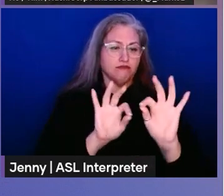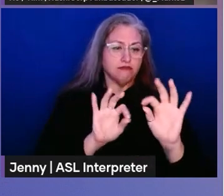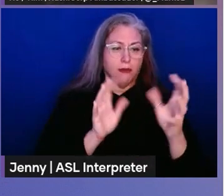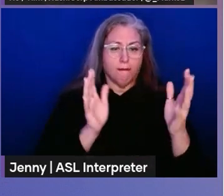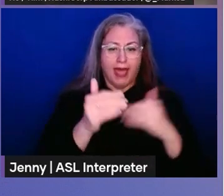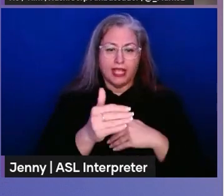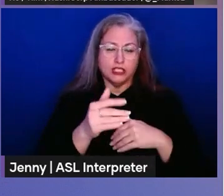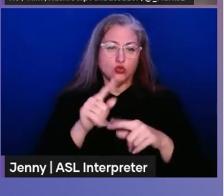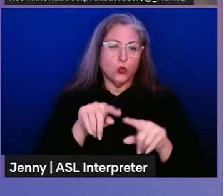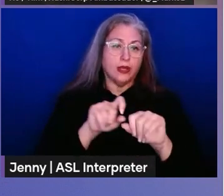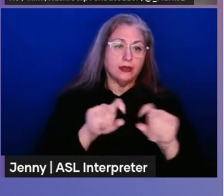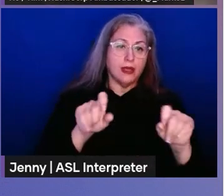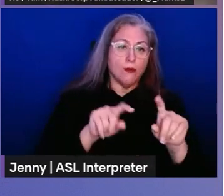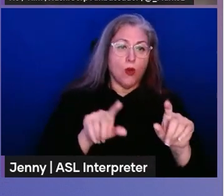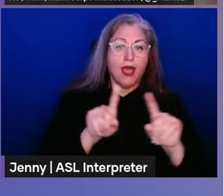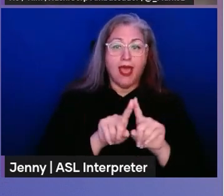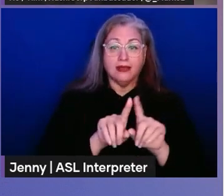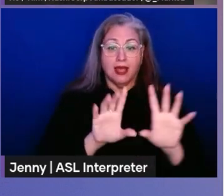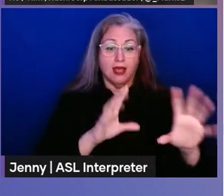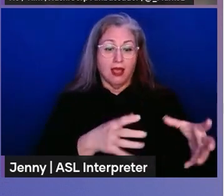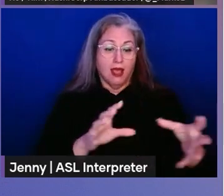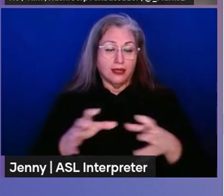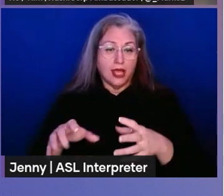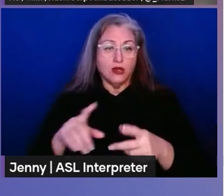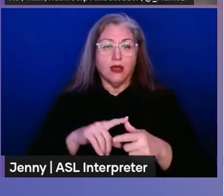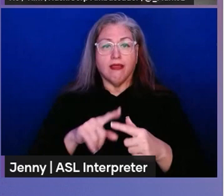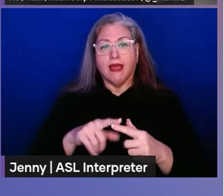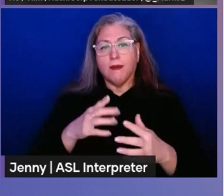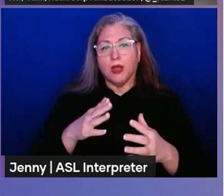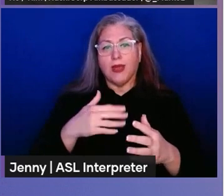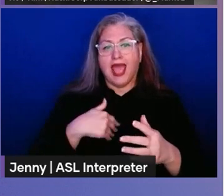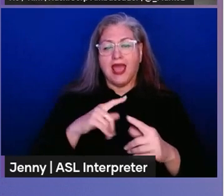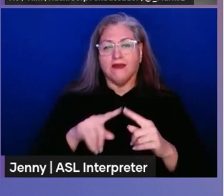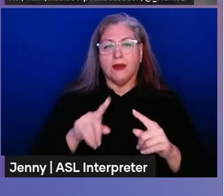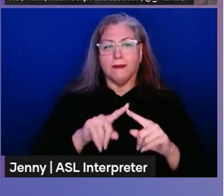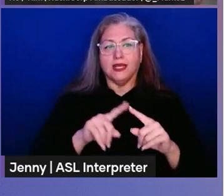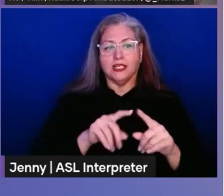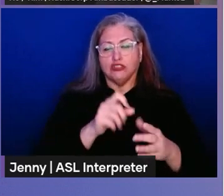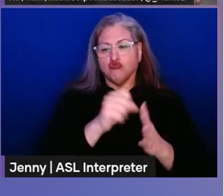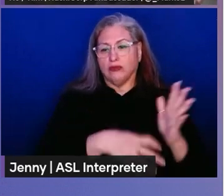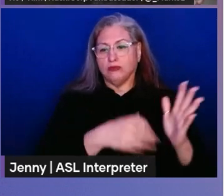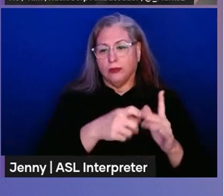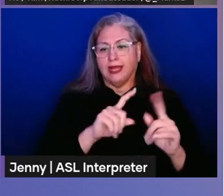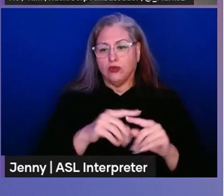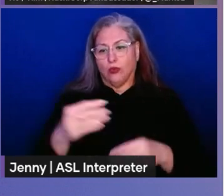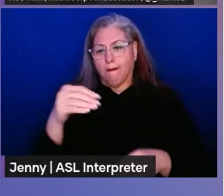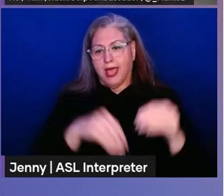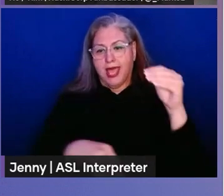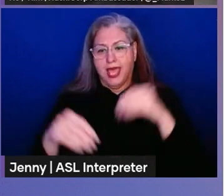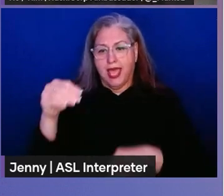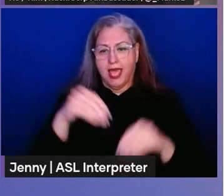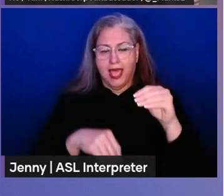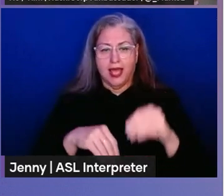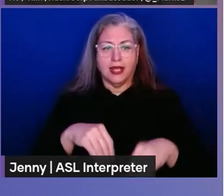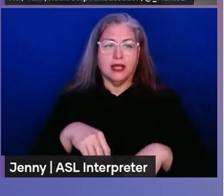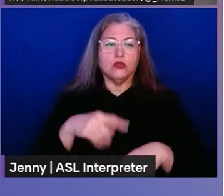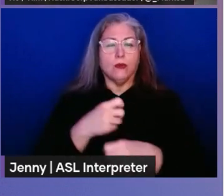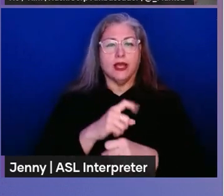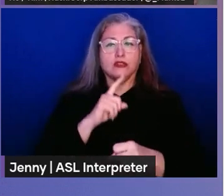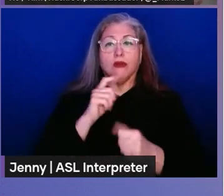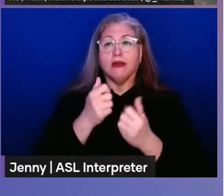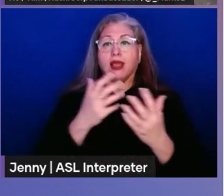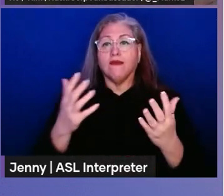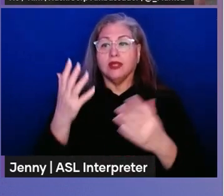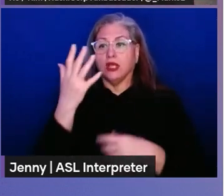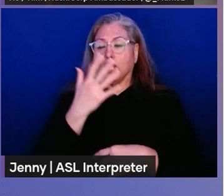things as containers, then there are probably a bunch of scripts that you need to pack in as well in order to ensure that everything is put in the